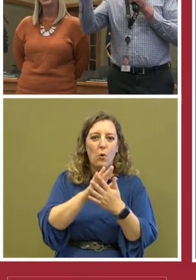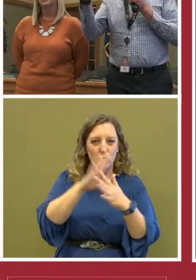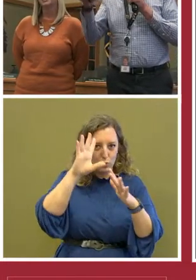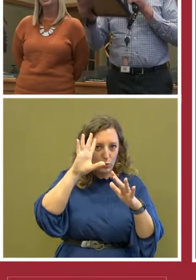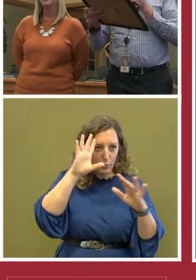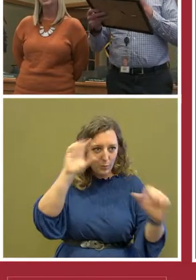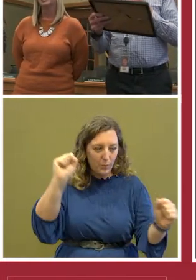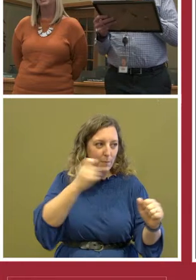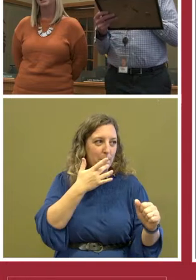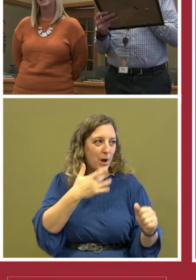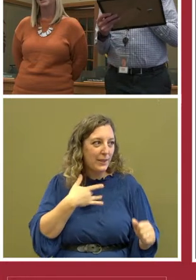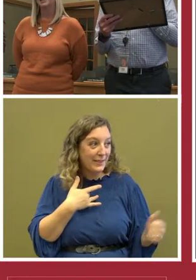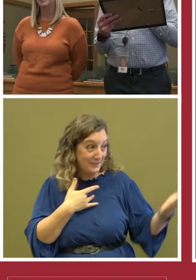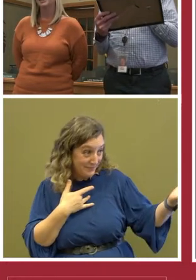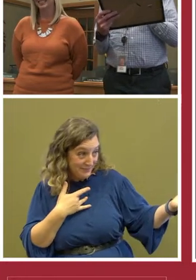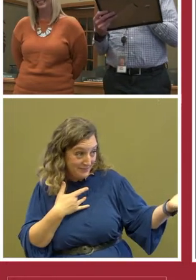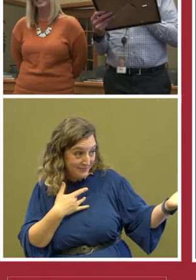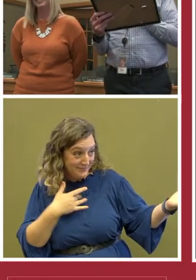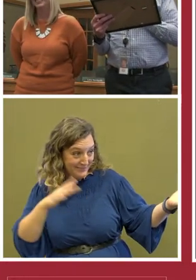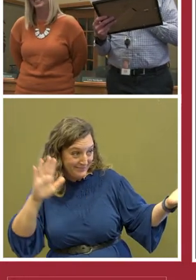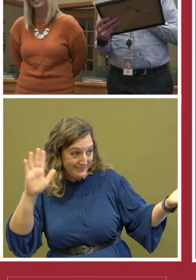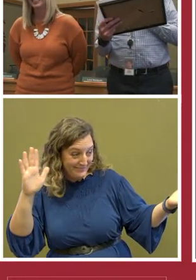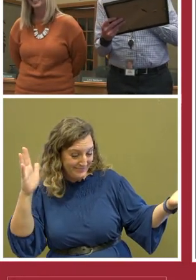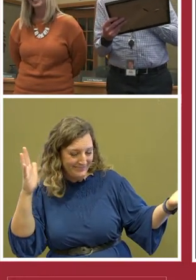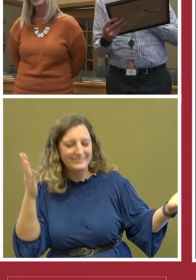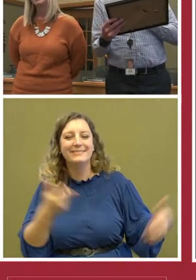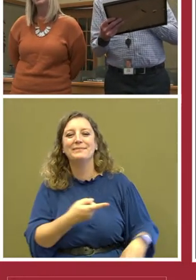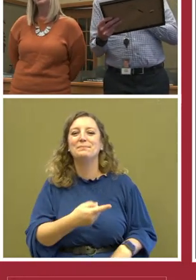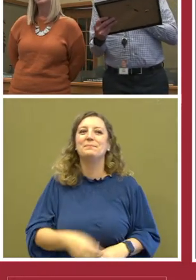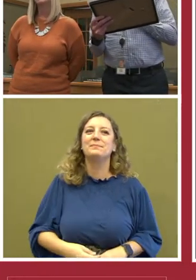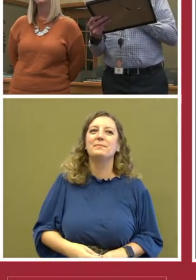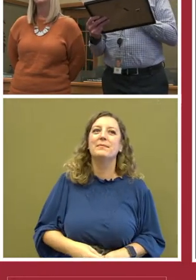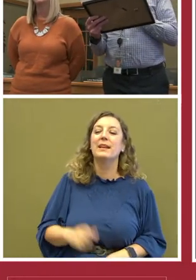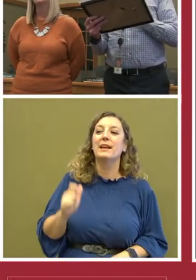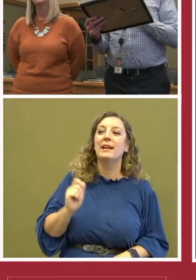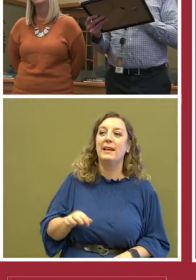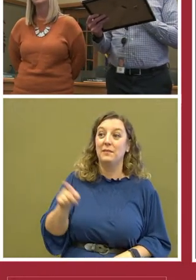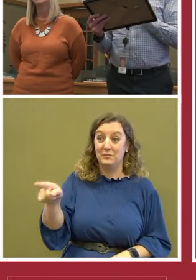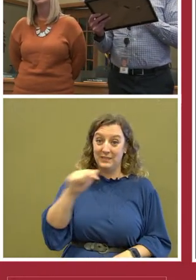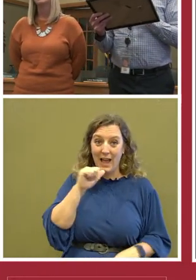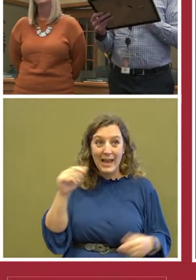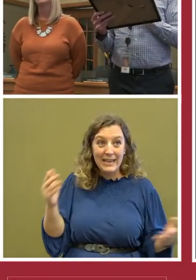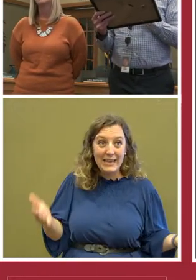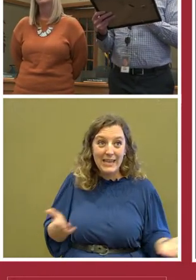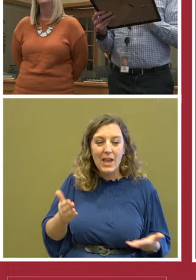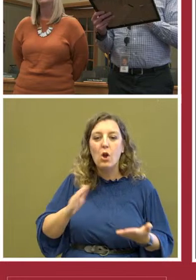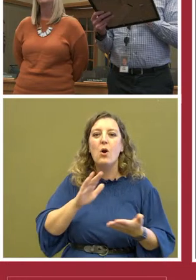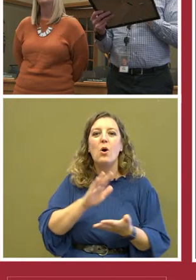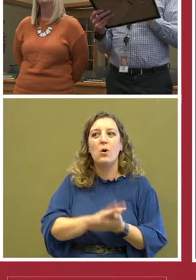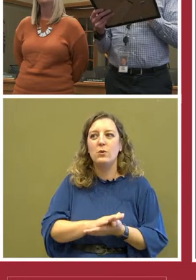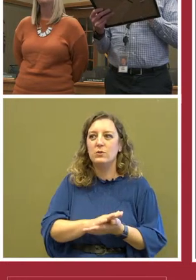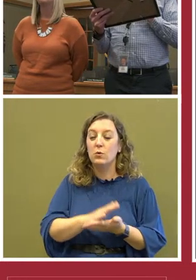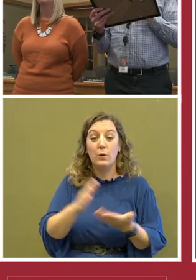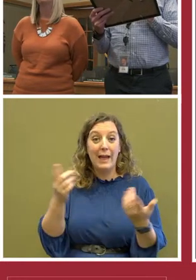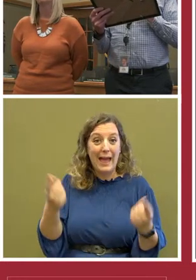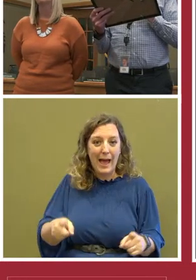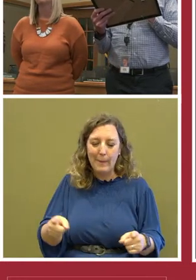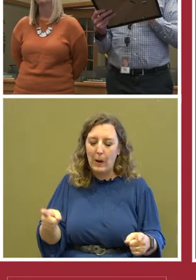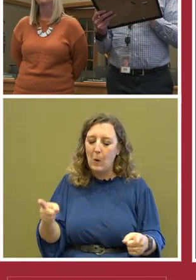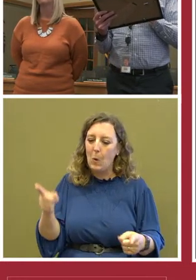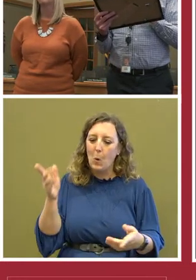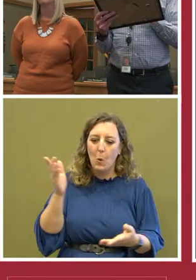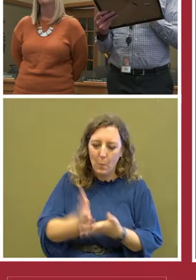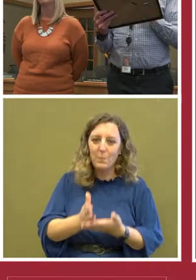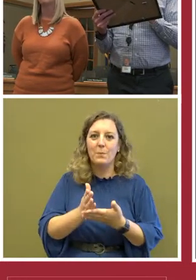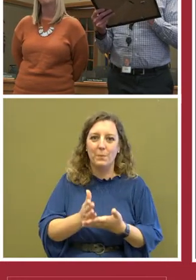room, Michael, wave to the crowd we have here. Thank you. If she weren't here, school would come to a screeching